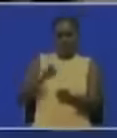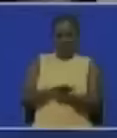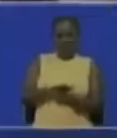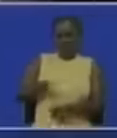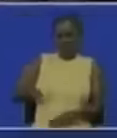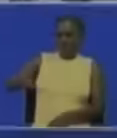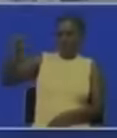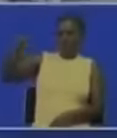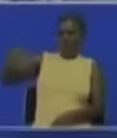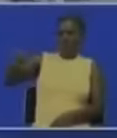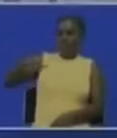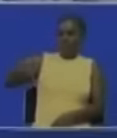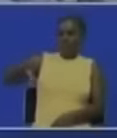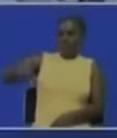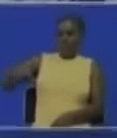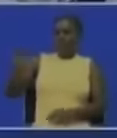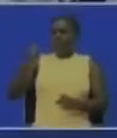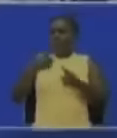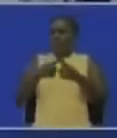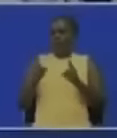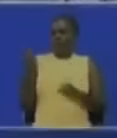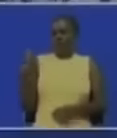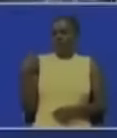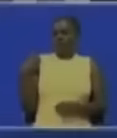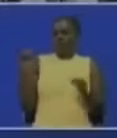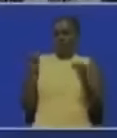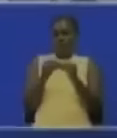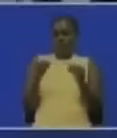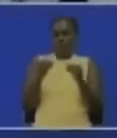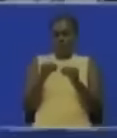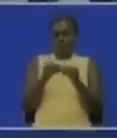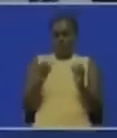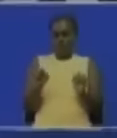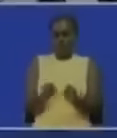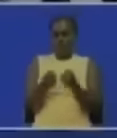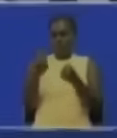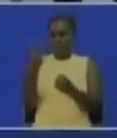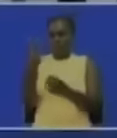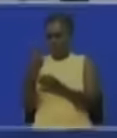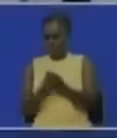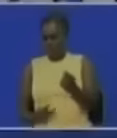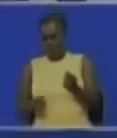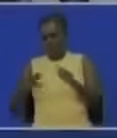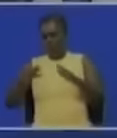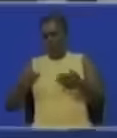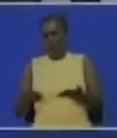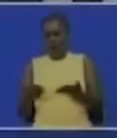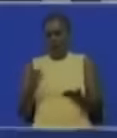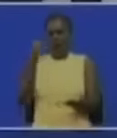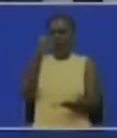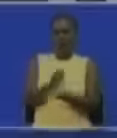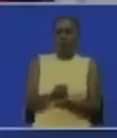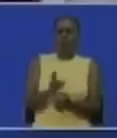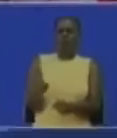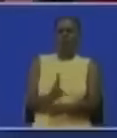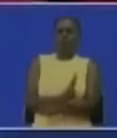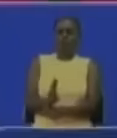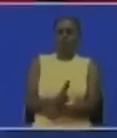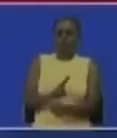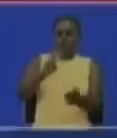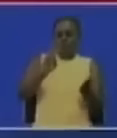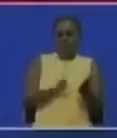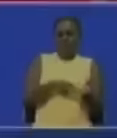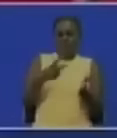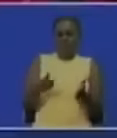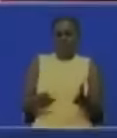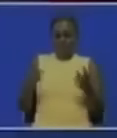of the City Hall. However, consultative meetings followed between the two parties on how the offices shall be used. They failed